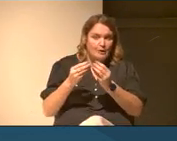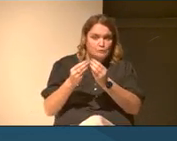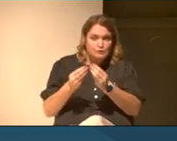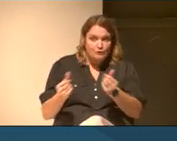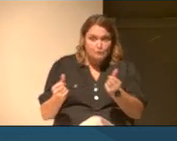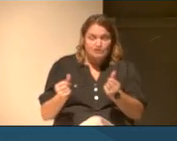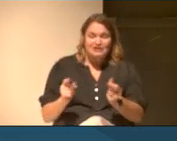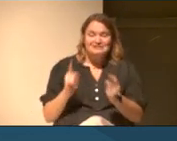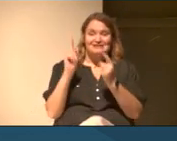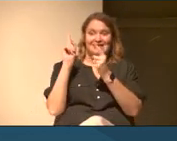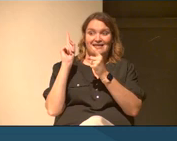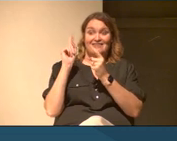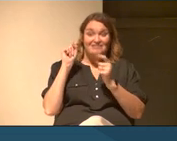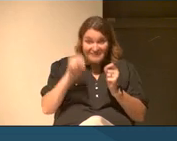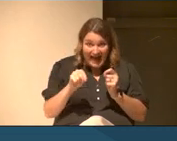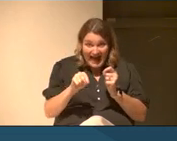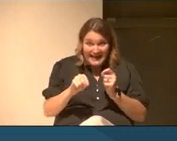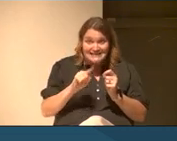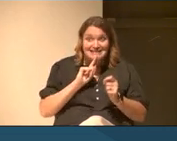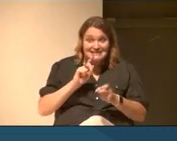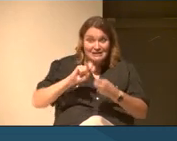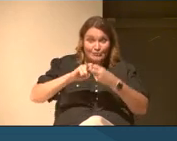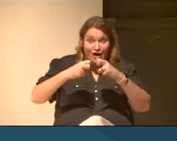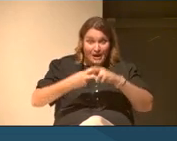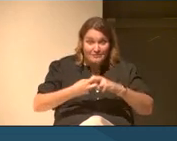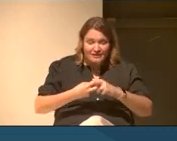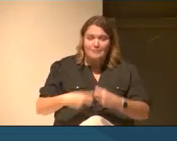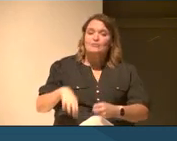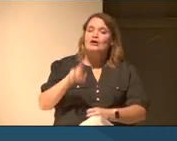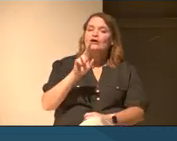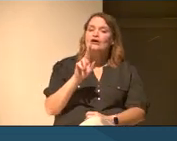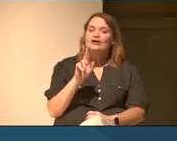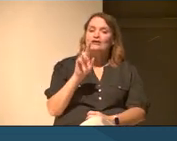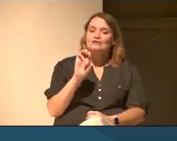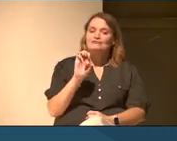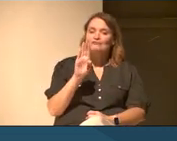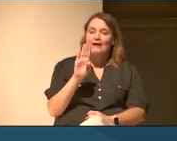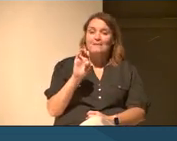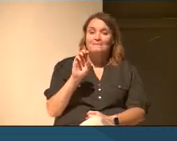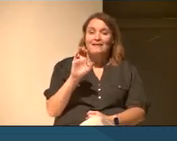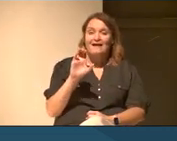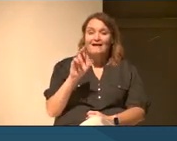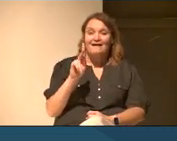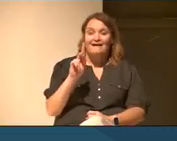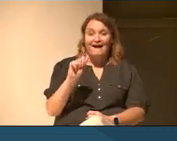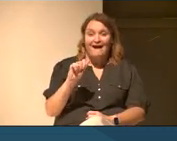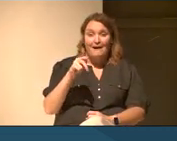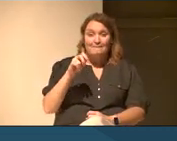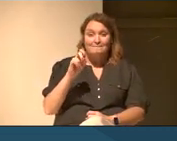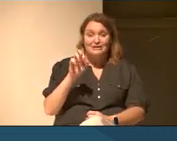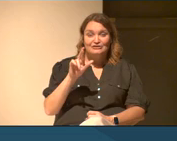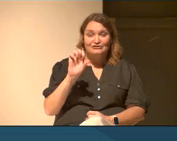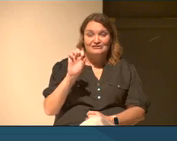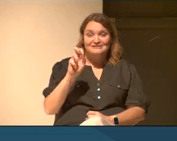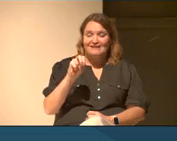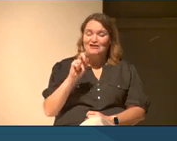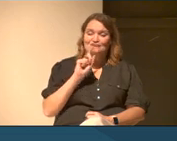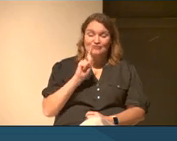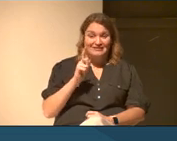this is a problem. And I think Rebecca Peterson really illustrated that beautifully in the first session, for those of you who were there. I